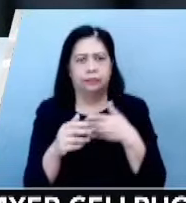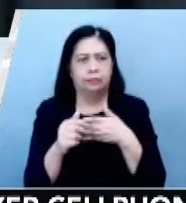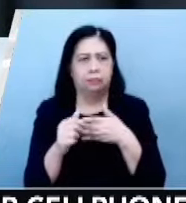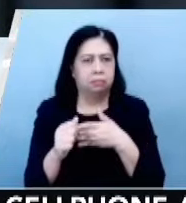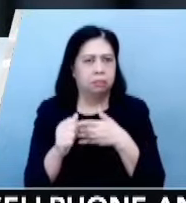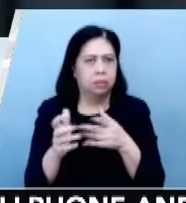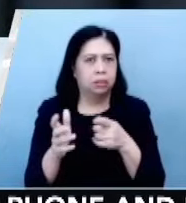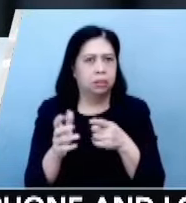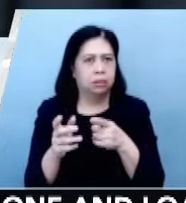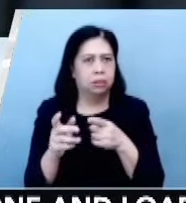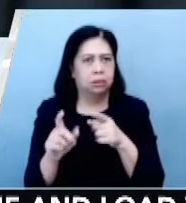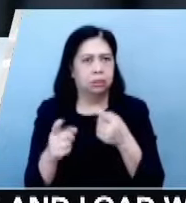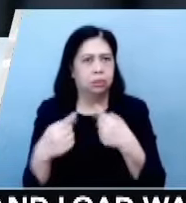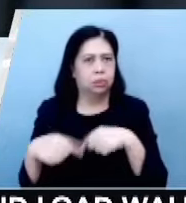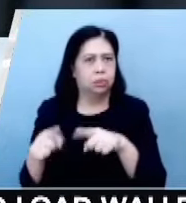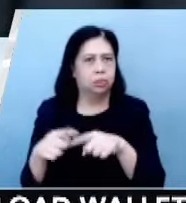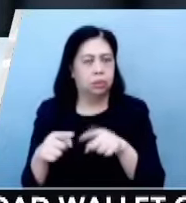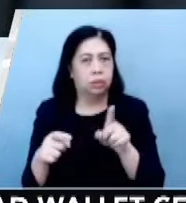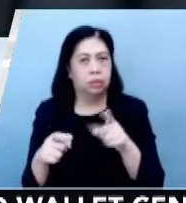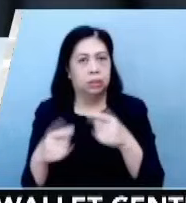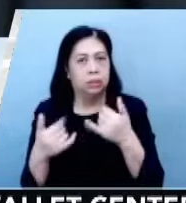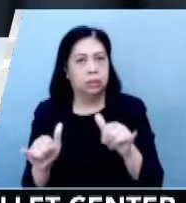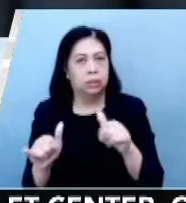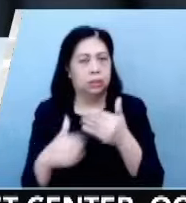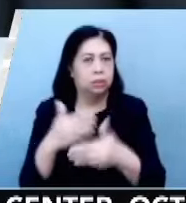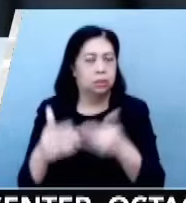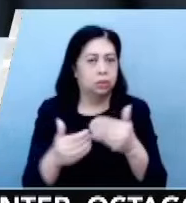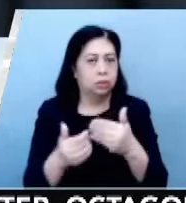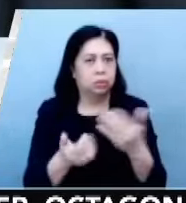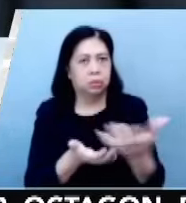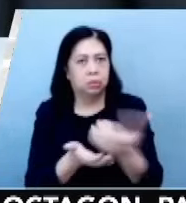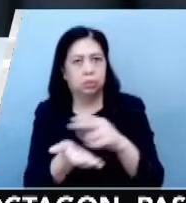direction or scheme is still ongoing.